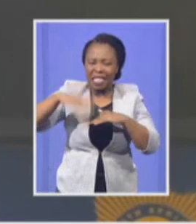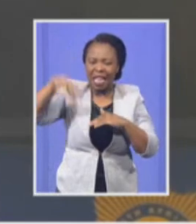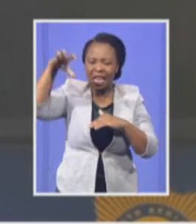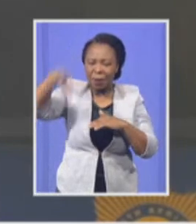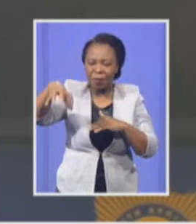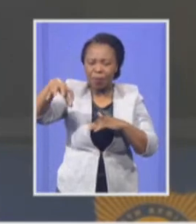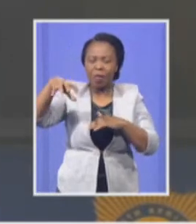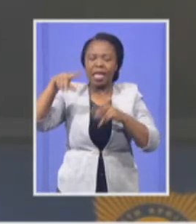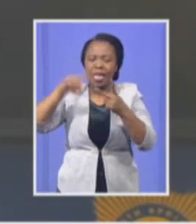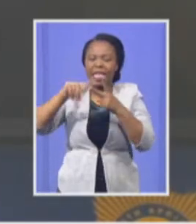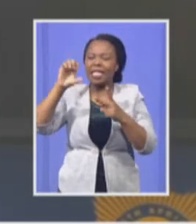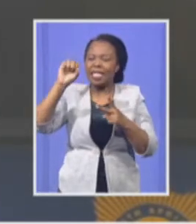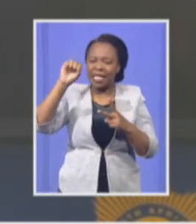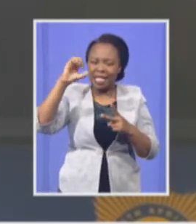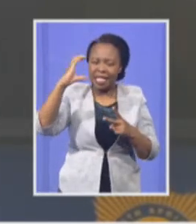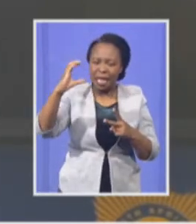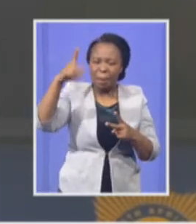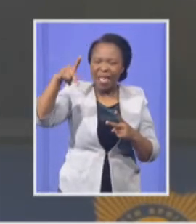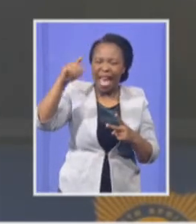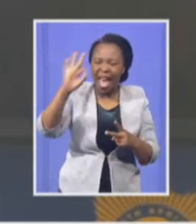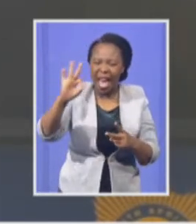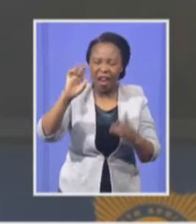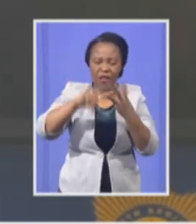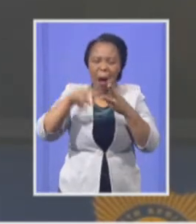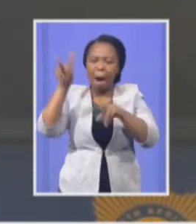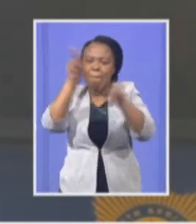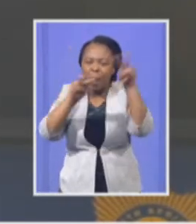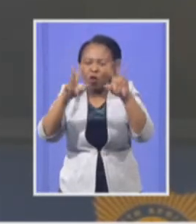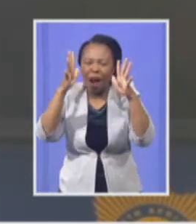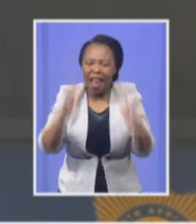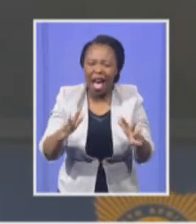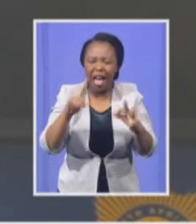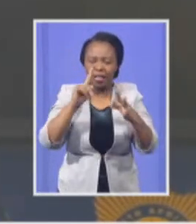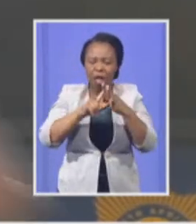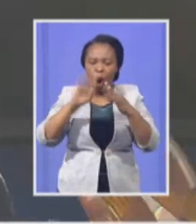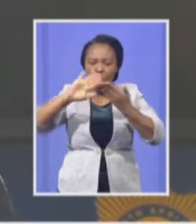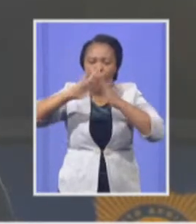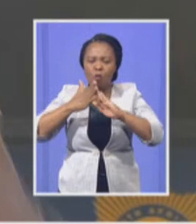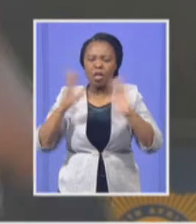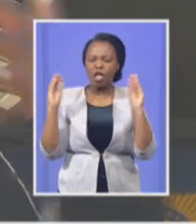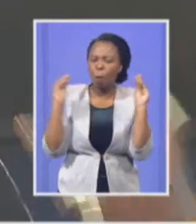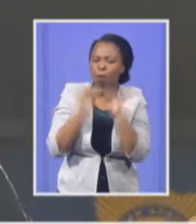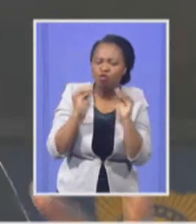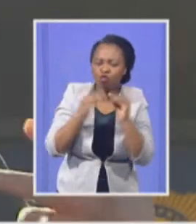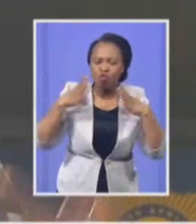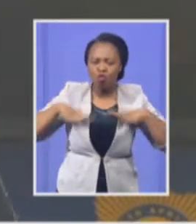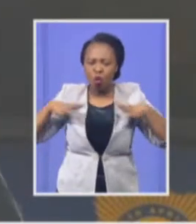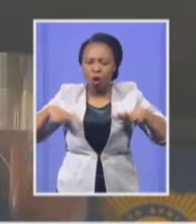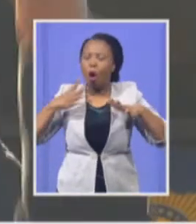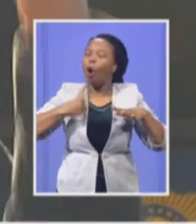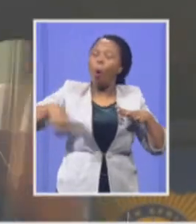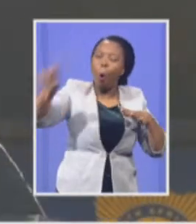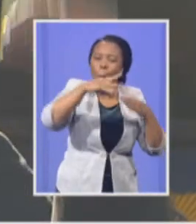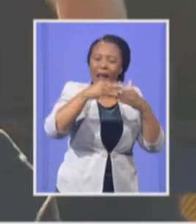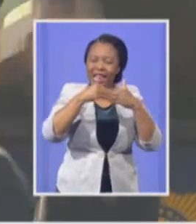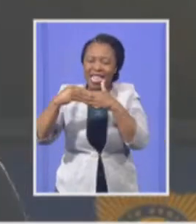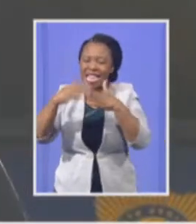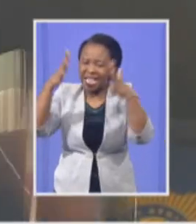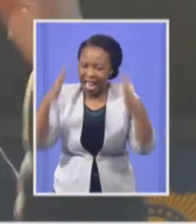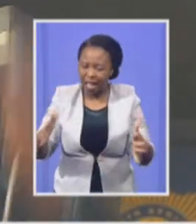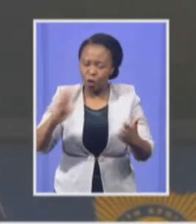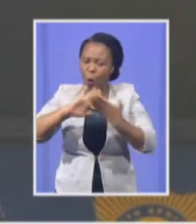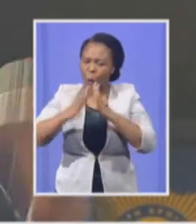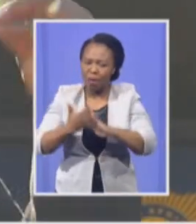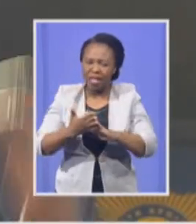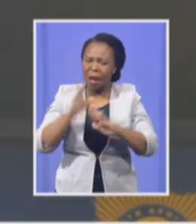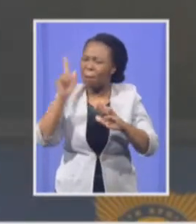CPF ama patrollers ama communities in blues nabo bonke nje abantu abamalida fanele ngadlalwa